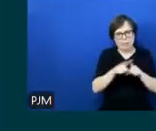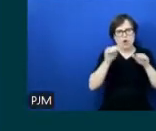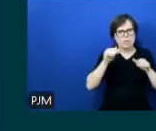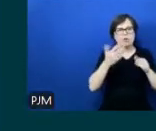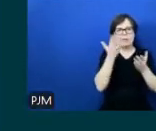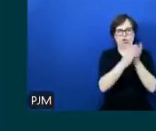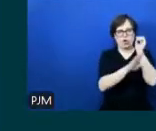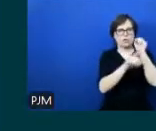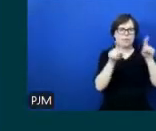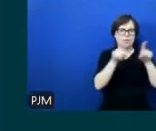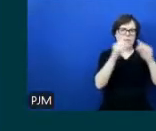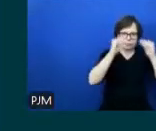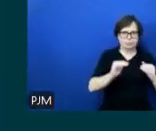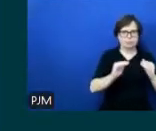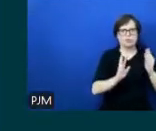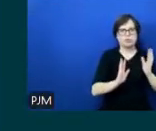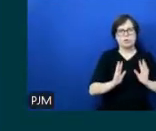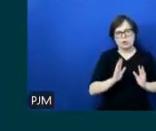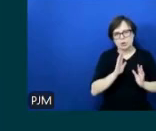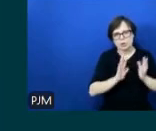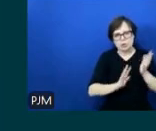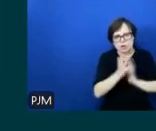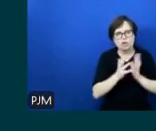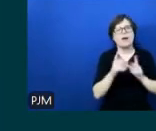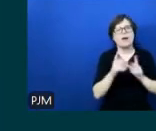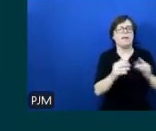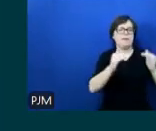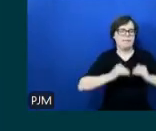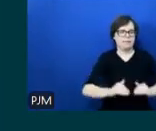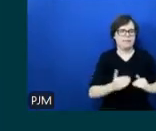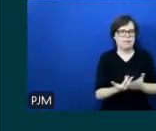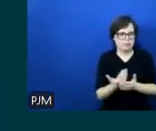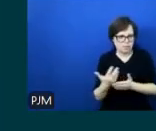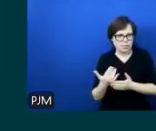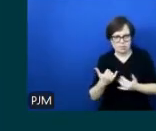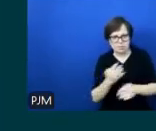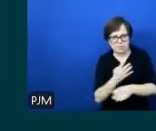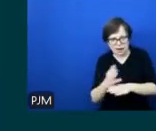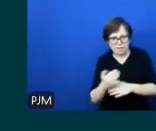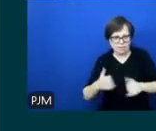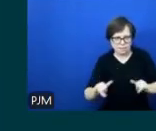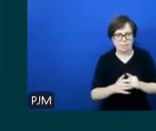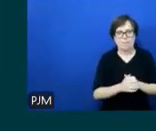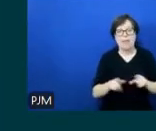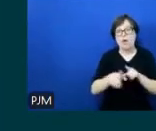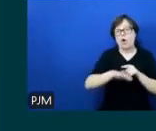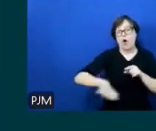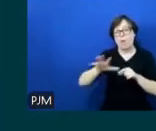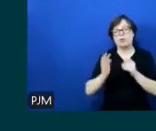the identification of areas with dense vegetation and those where, well, a reinforcement of the vegetation is